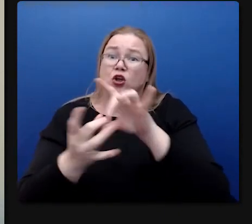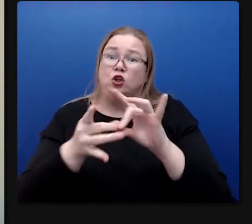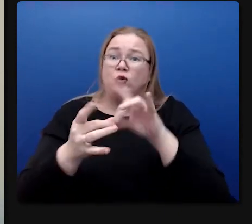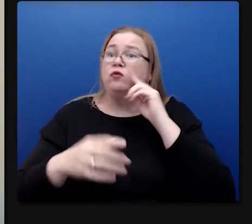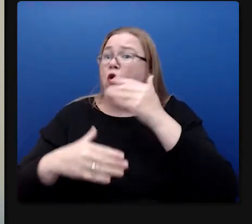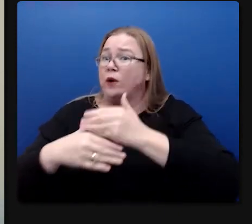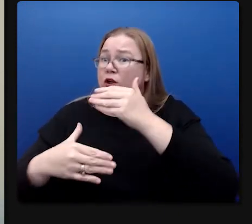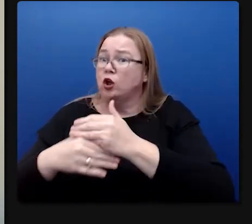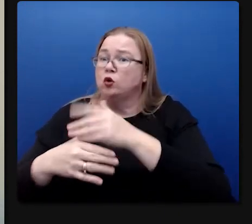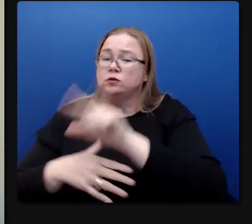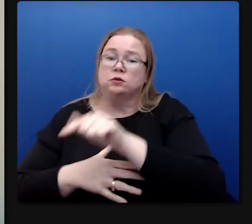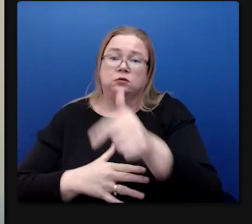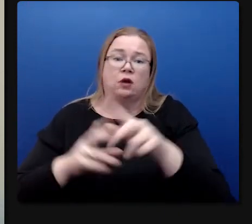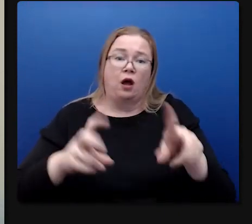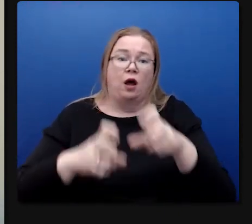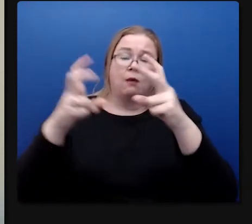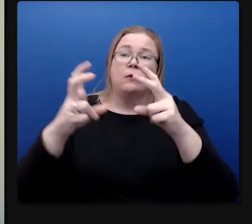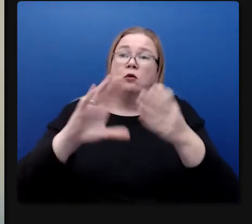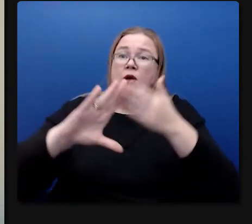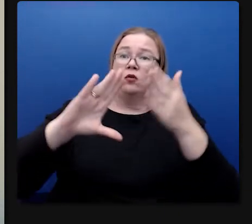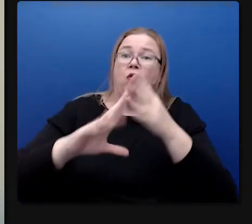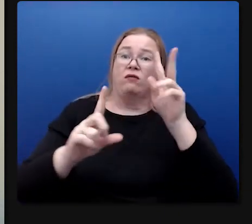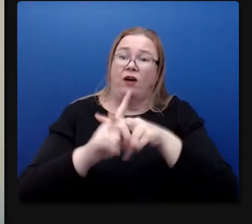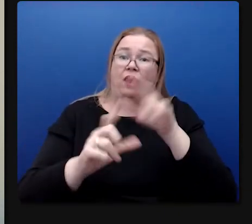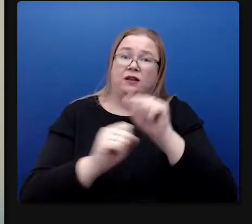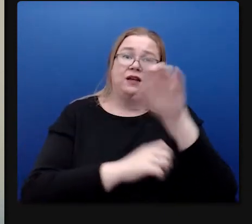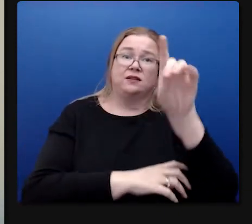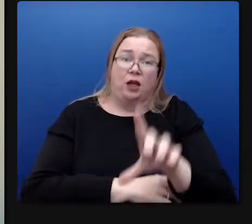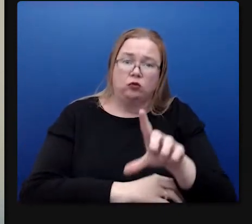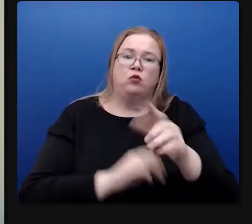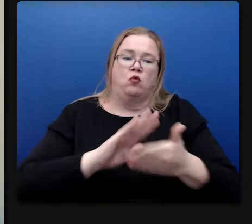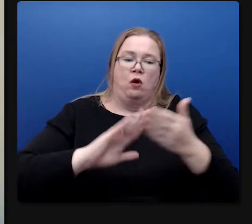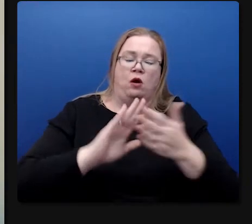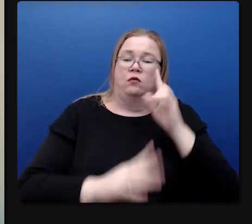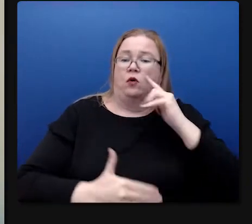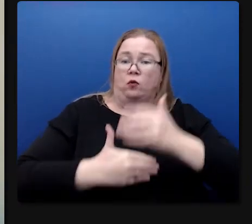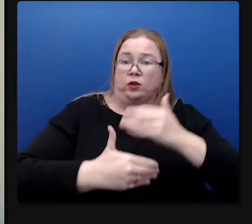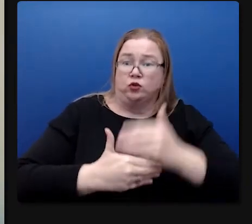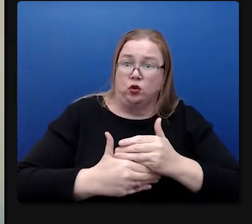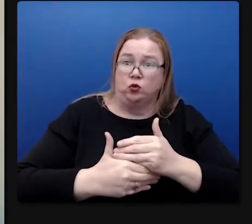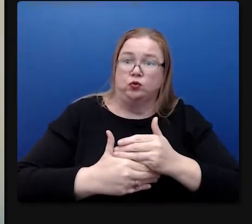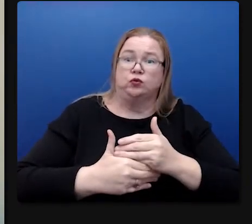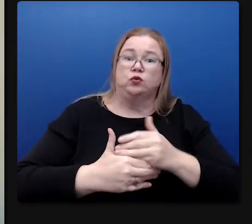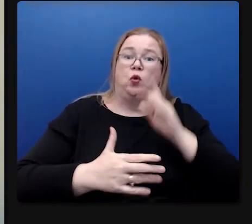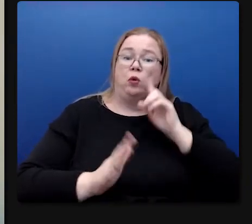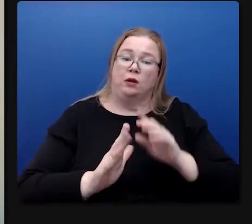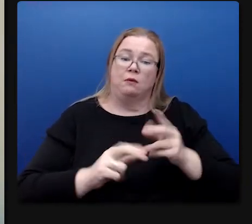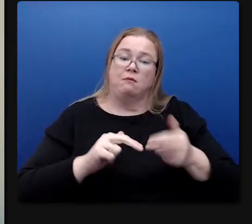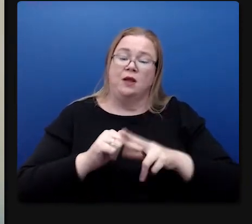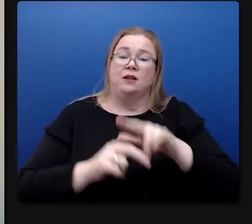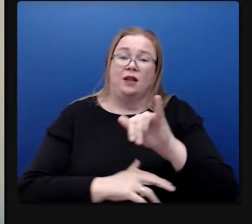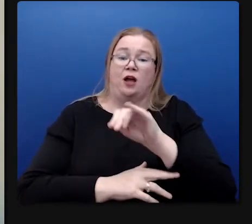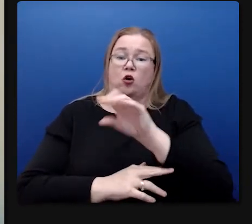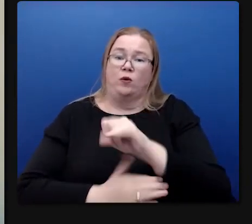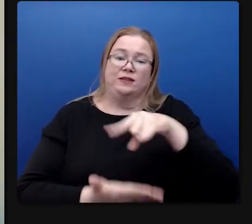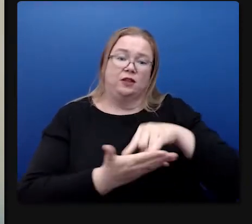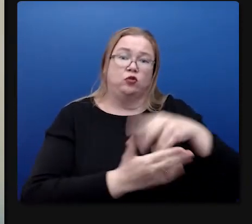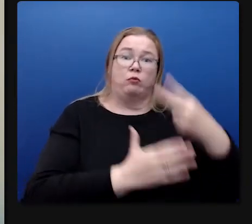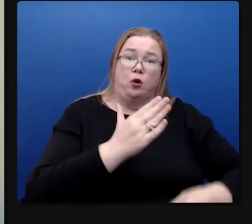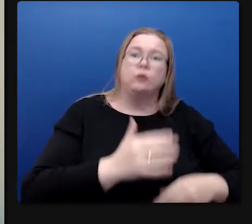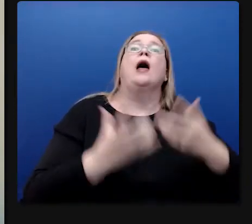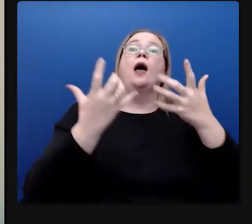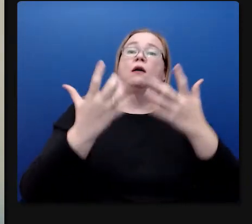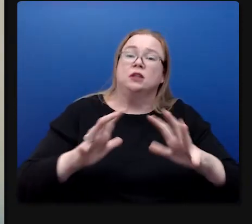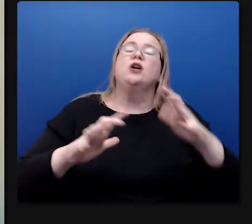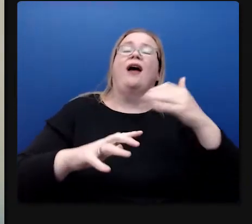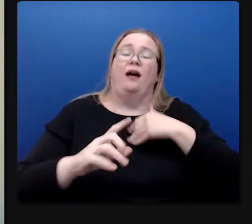Windows. It is going to upload an executable file that we can download and run on Windows. It is going to build for both iOS and Android,